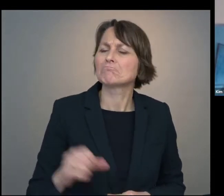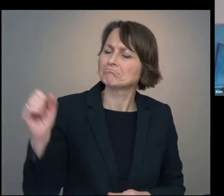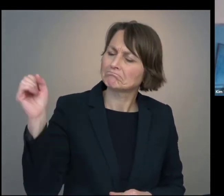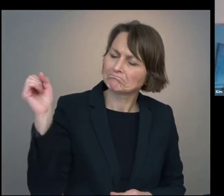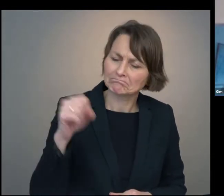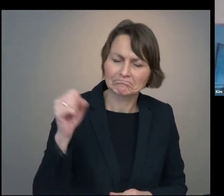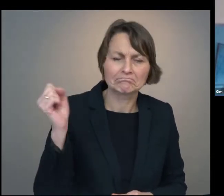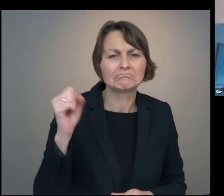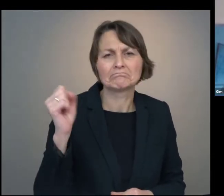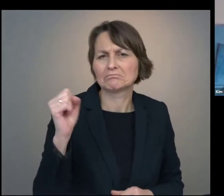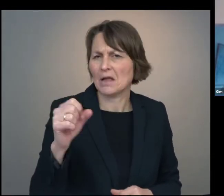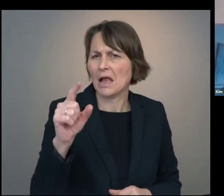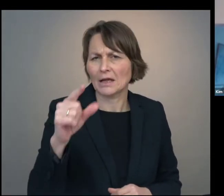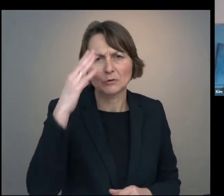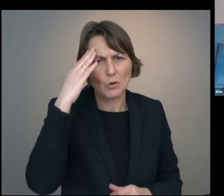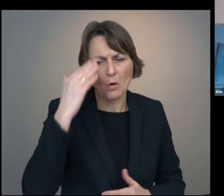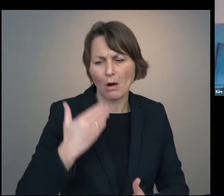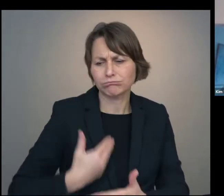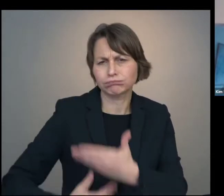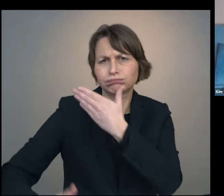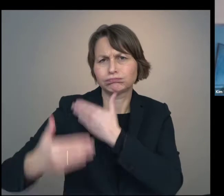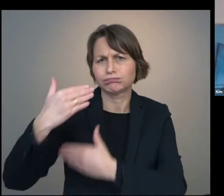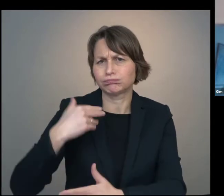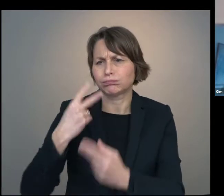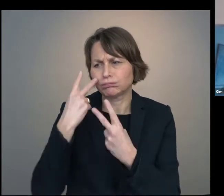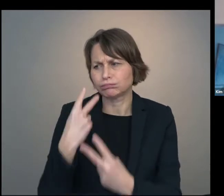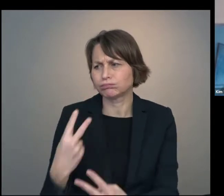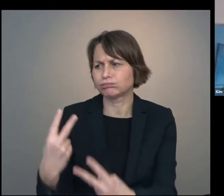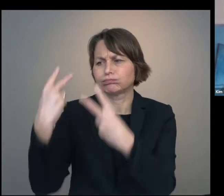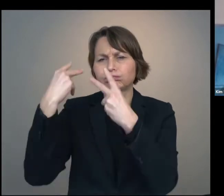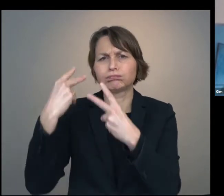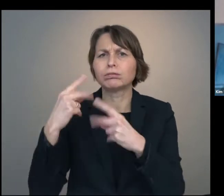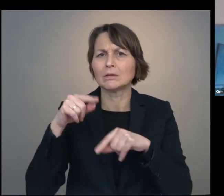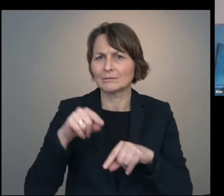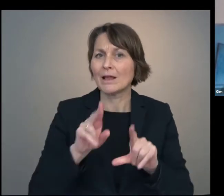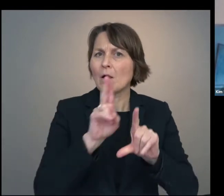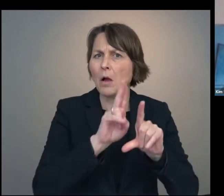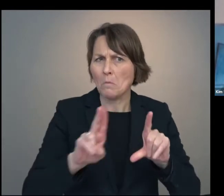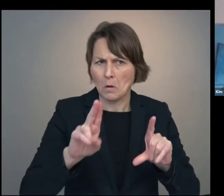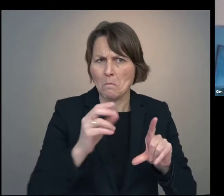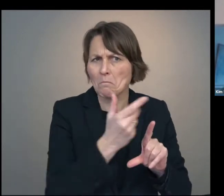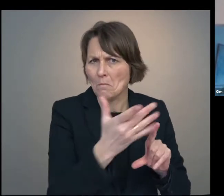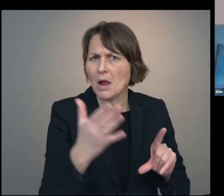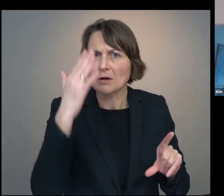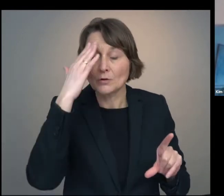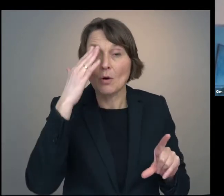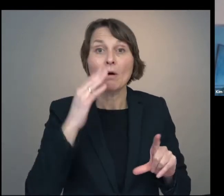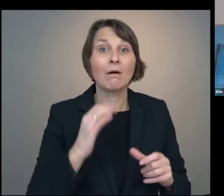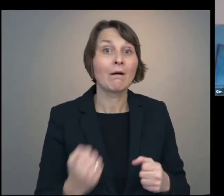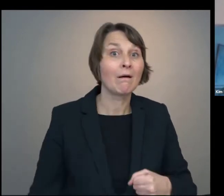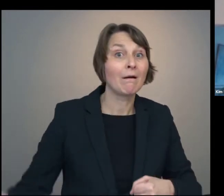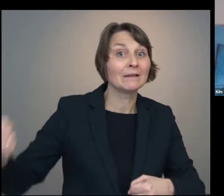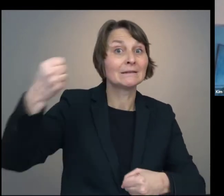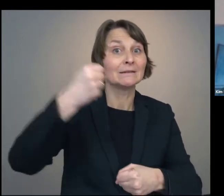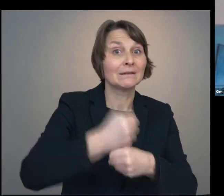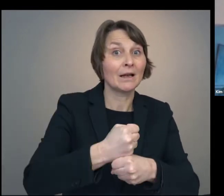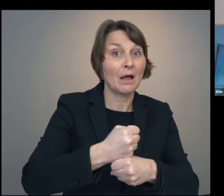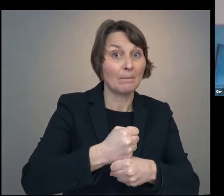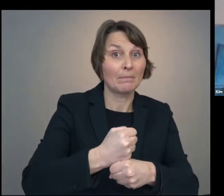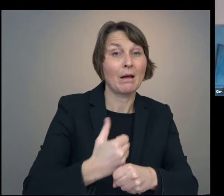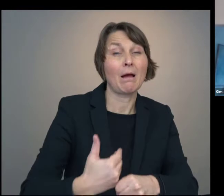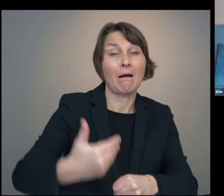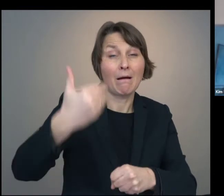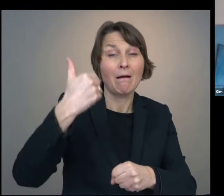The history of Embargo, as I'm sure that many of us being here today are aware of, is that when it was founded